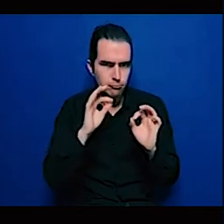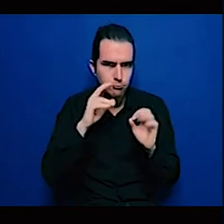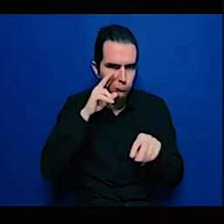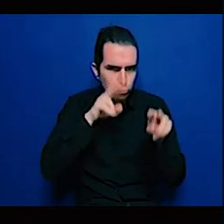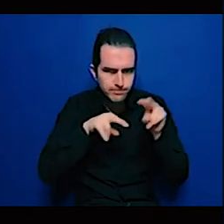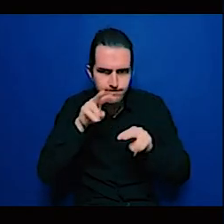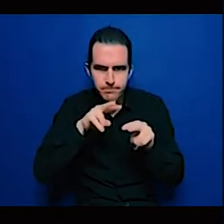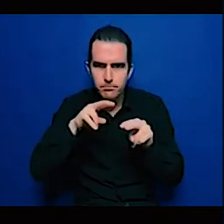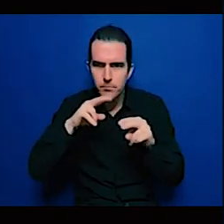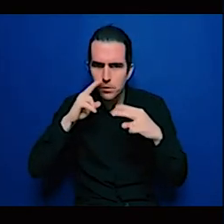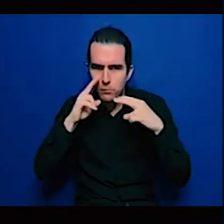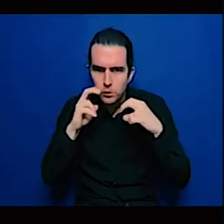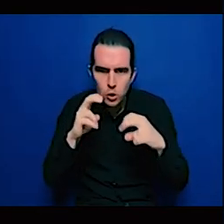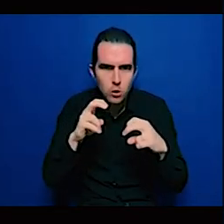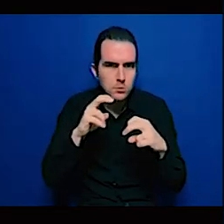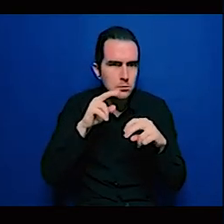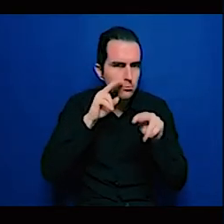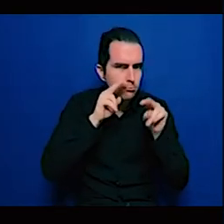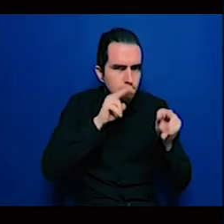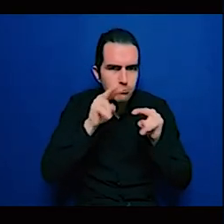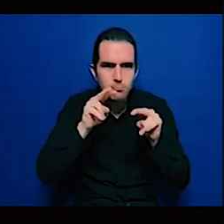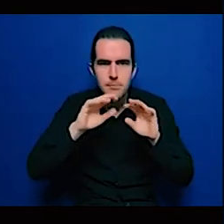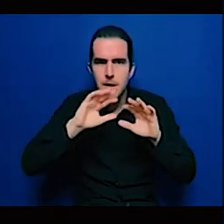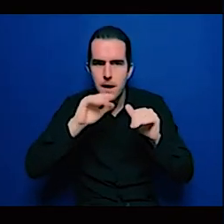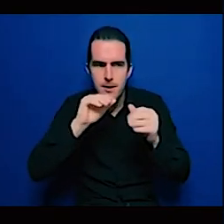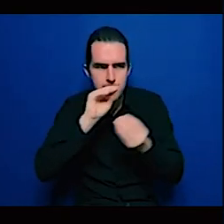both to adaptation and mitigation so